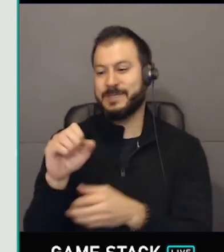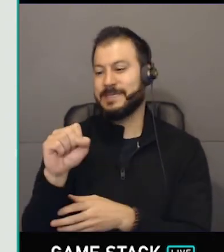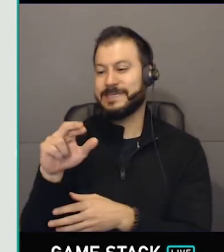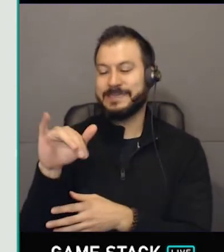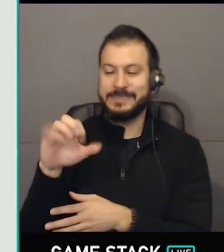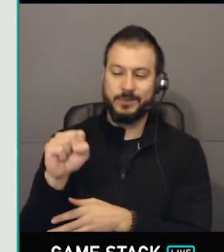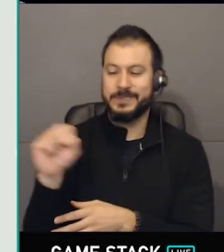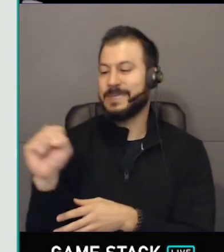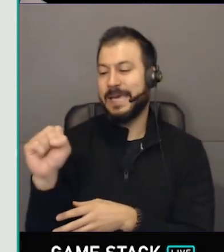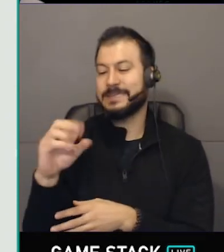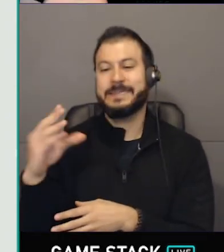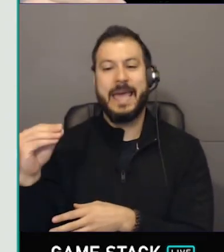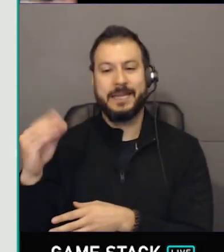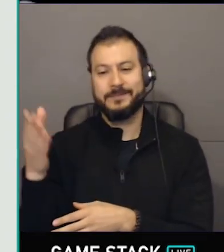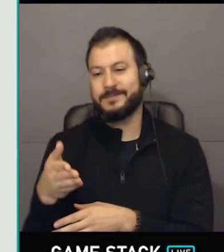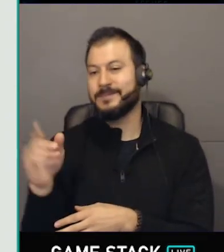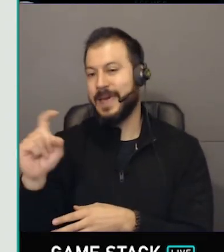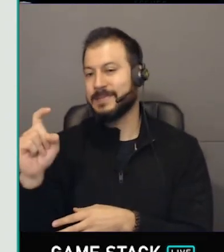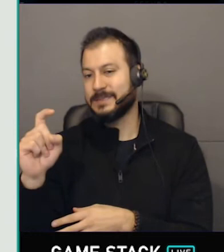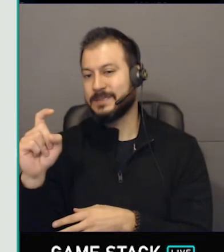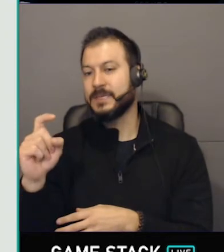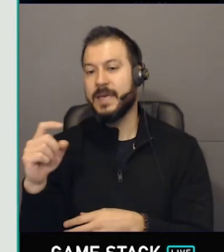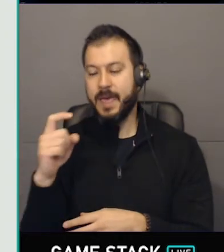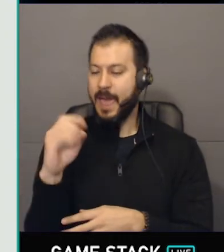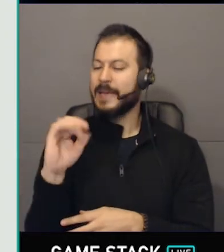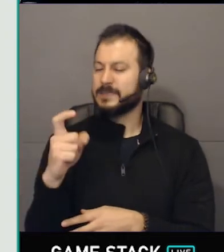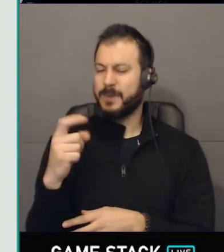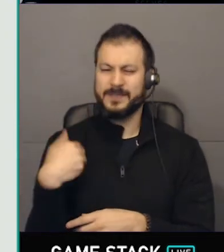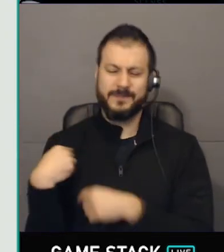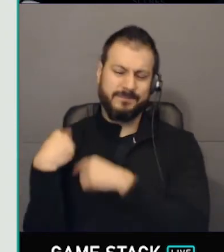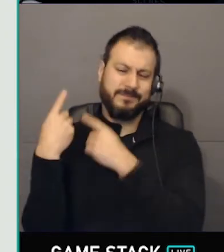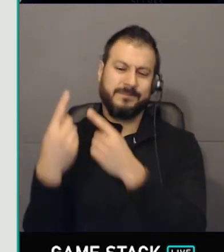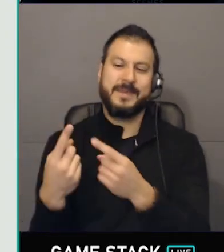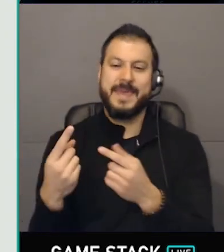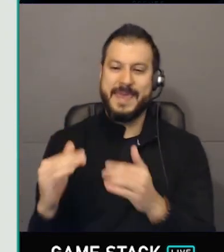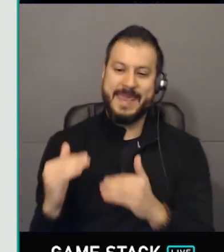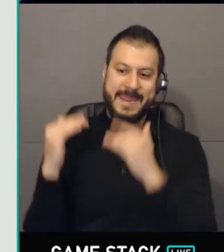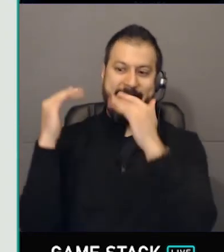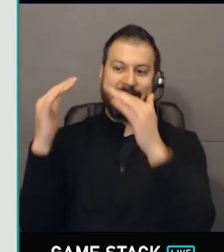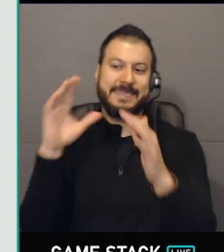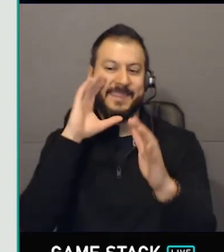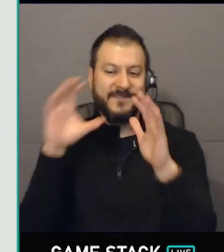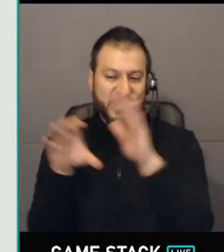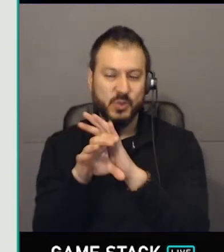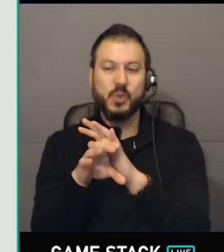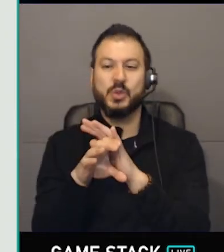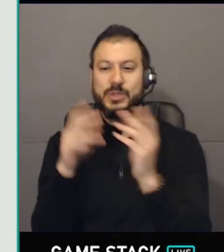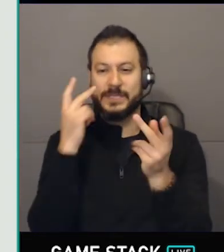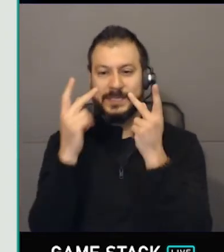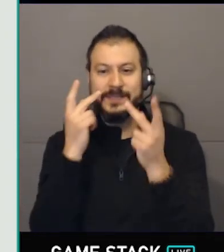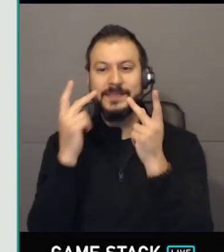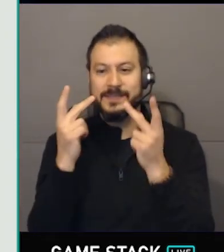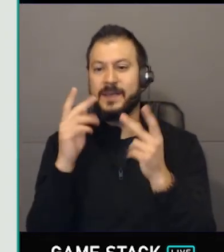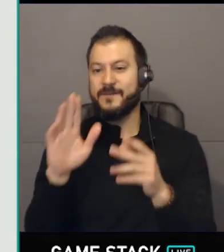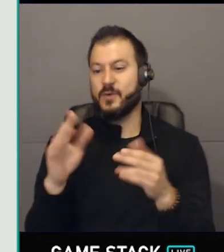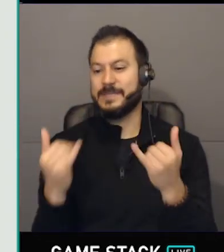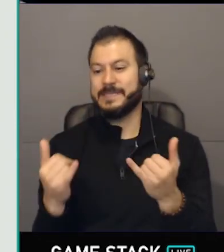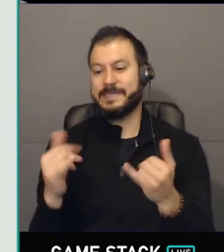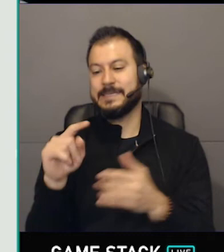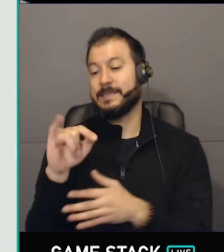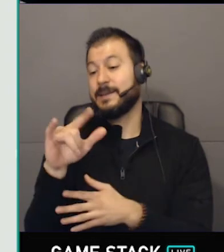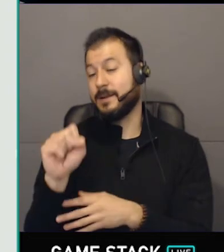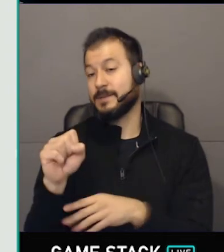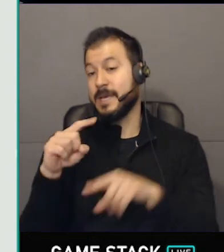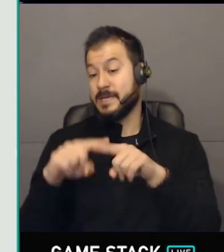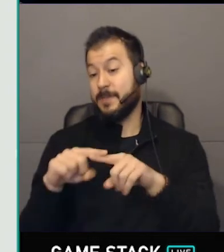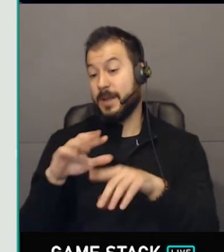Series X. Xbox has a long-standing tradition of enhancing the visuals and gameplay of your existing titles. Depending on the game, you can